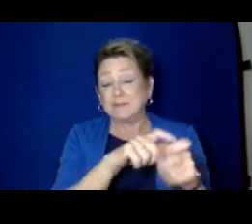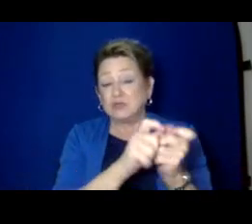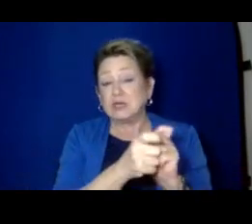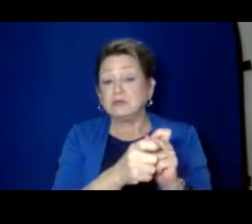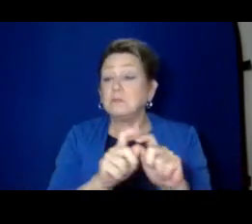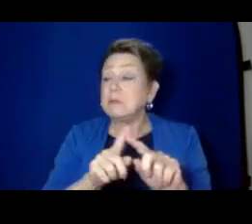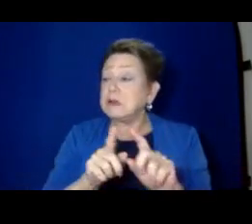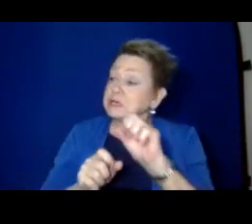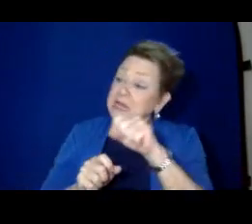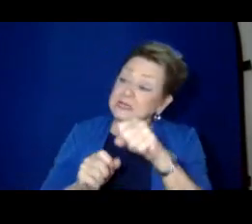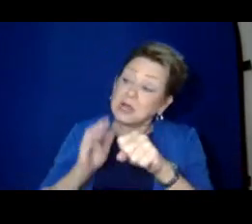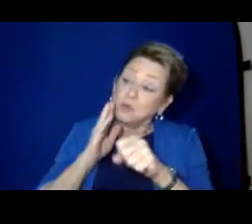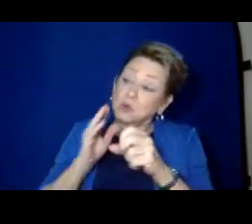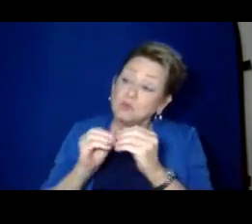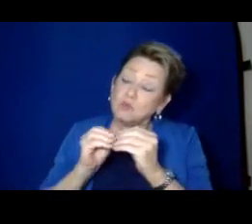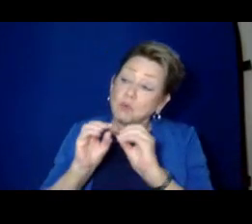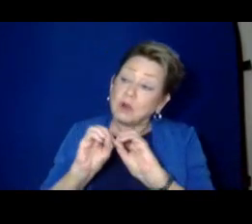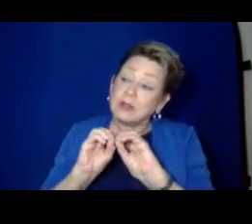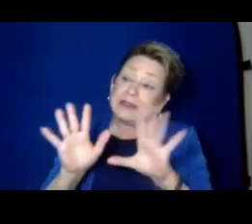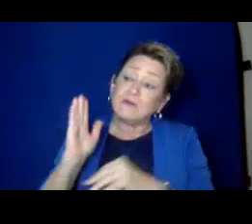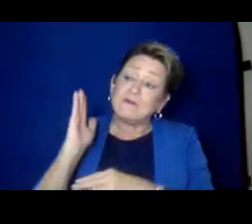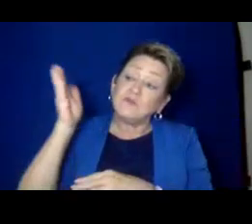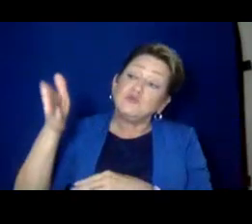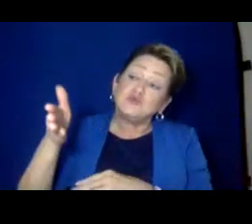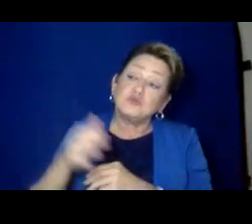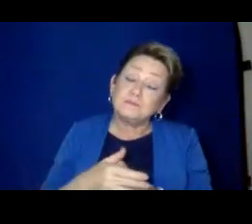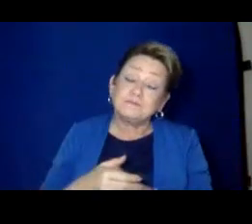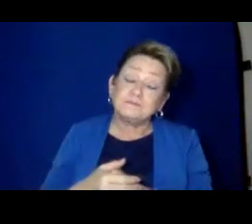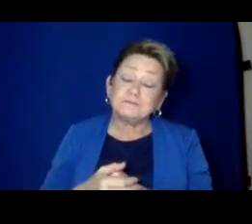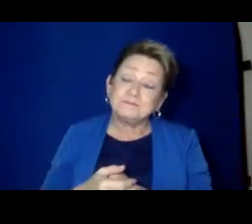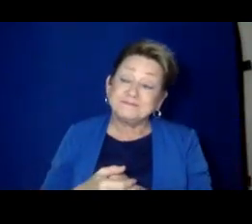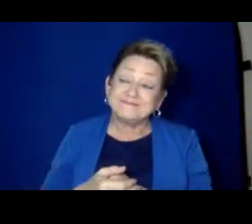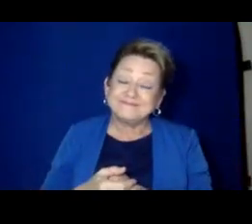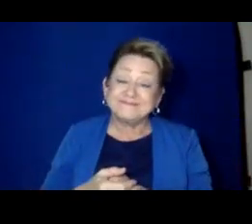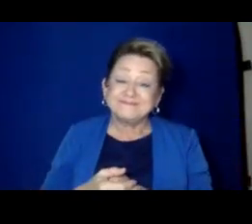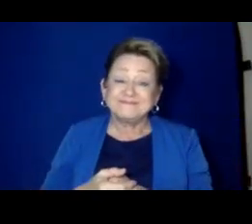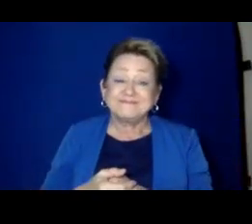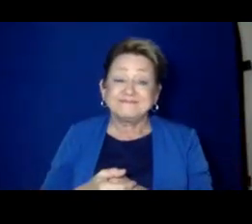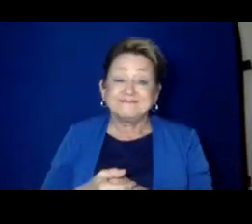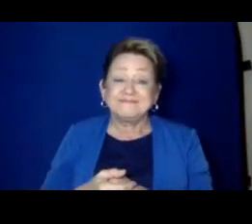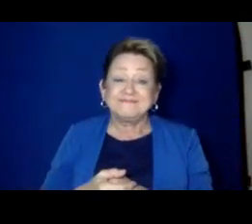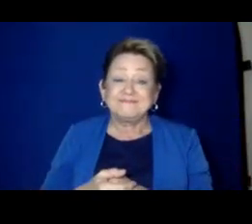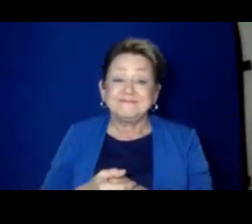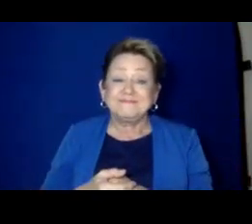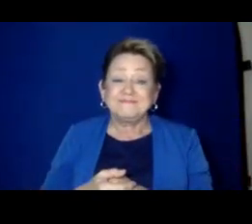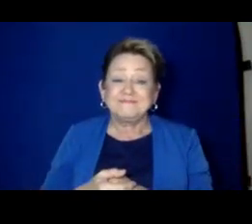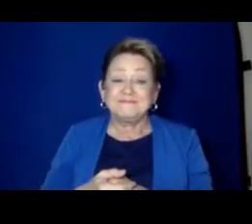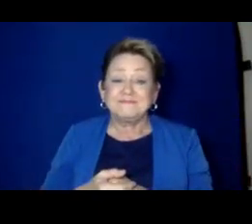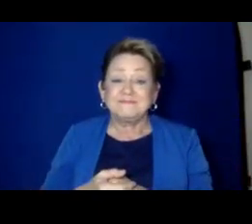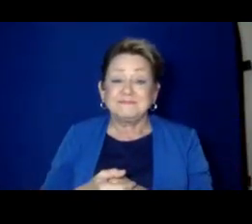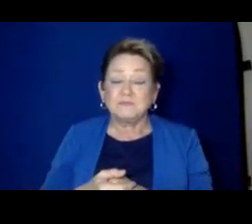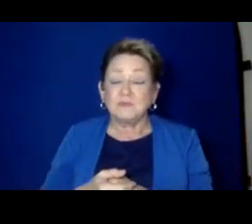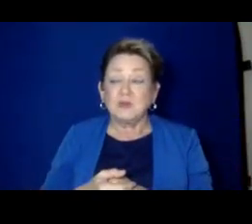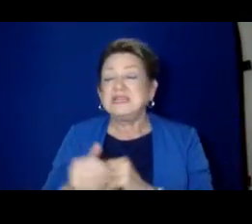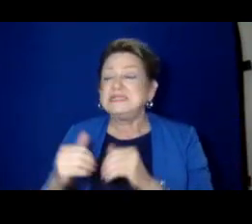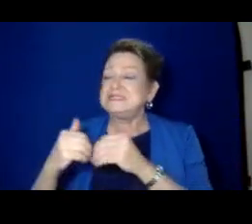I will make that more clear in future presentations that. So it's a